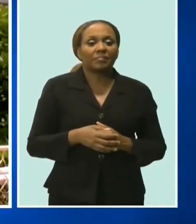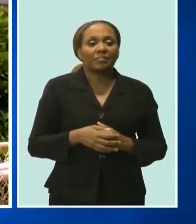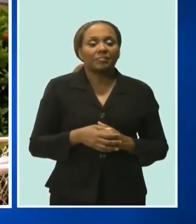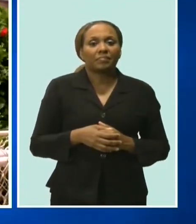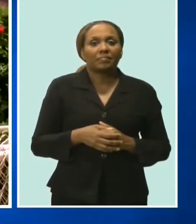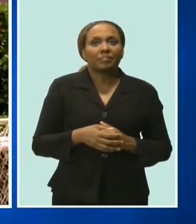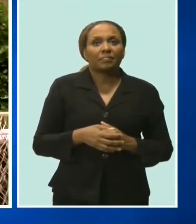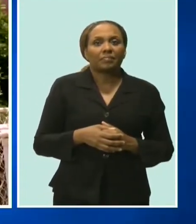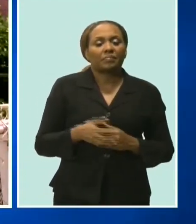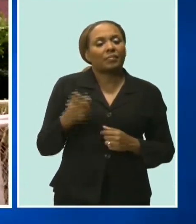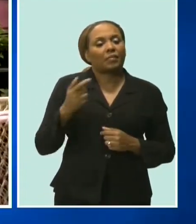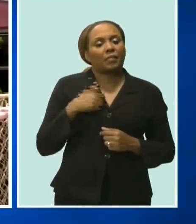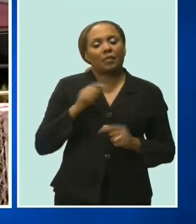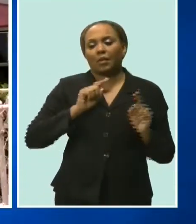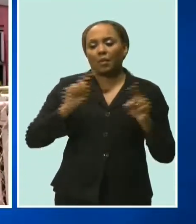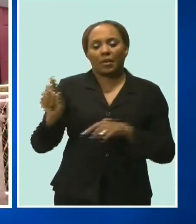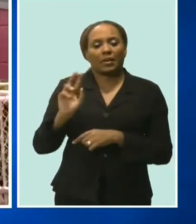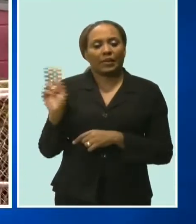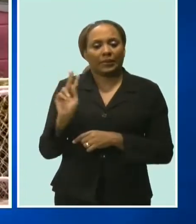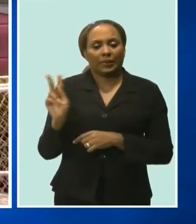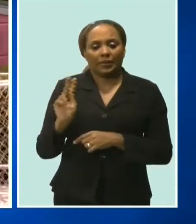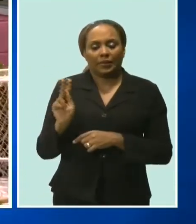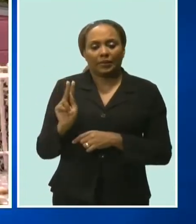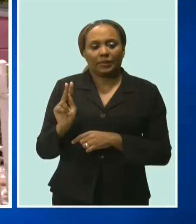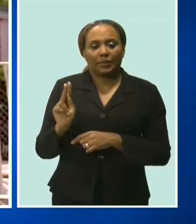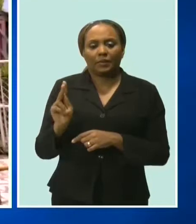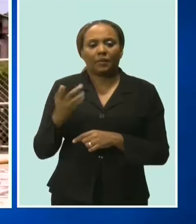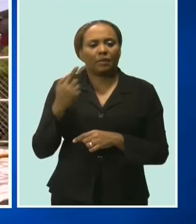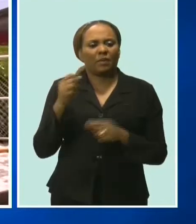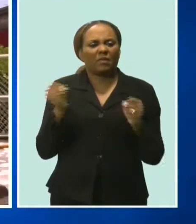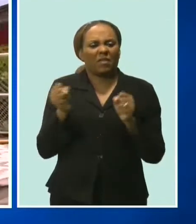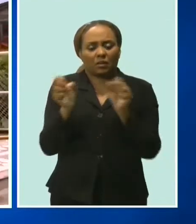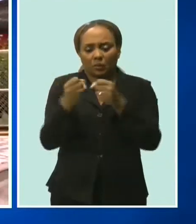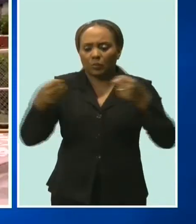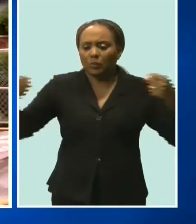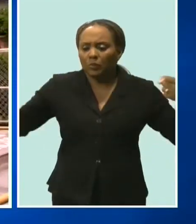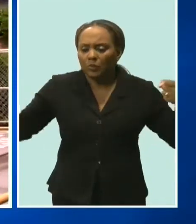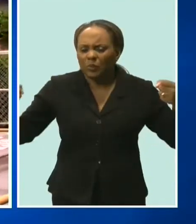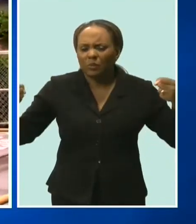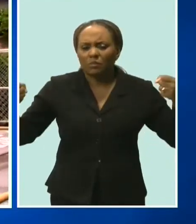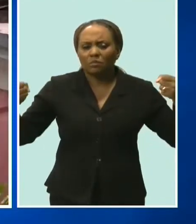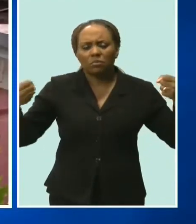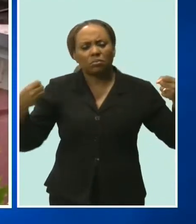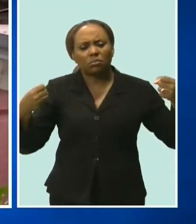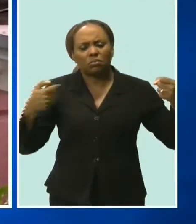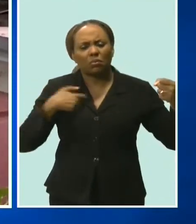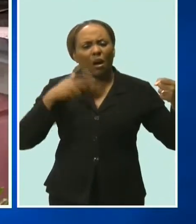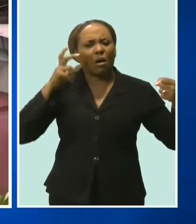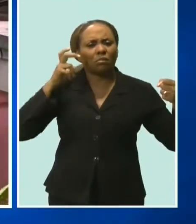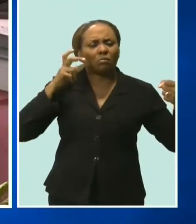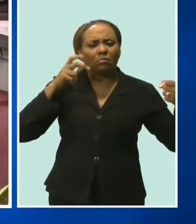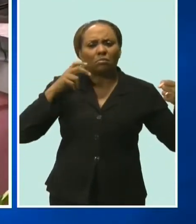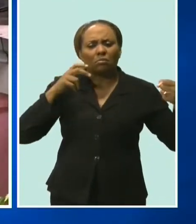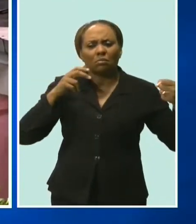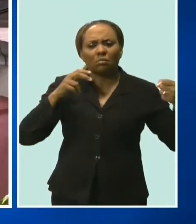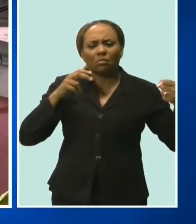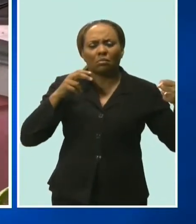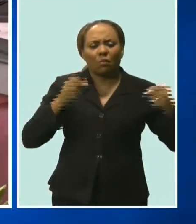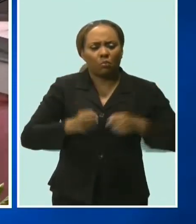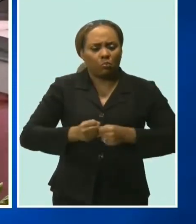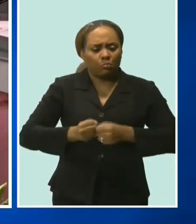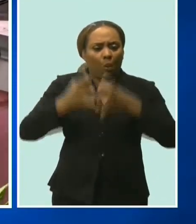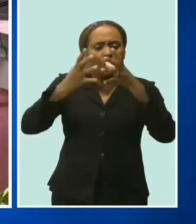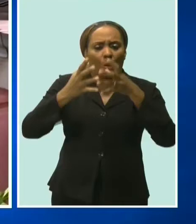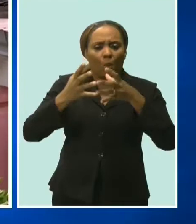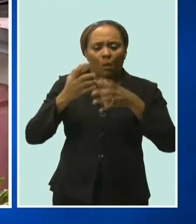sitting and I went to the kitchen to get something from the fridge, and then all of a sudden I heard an explosion.